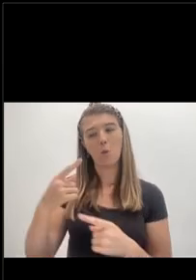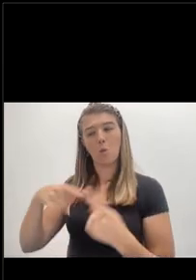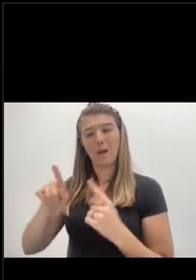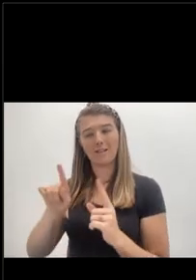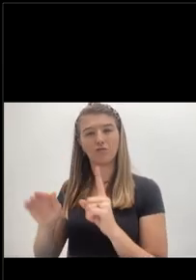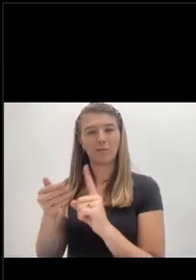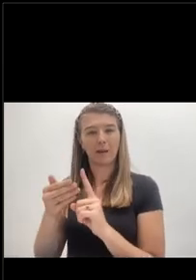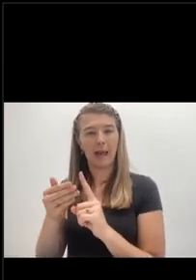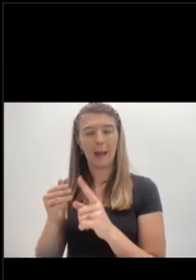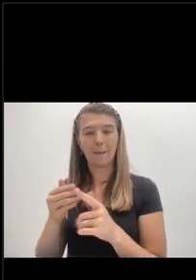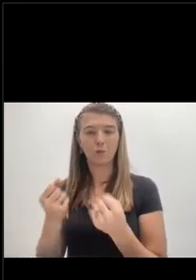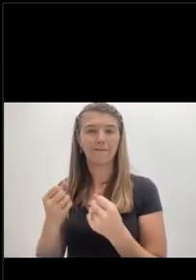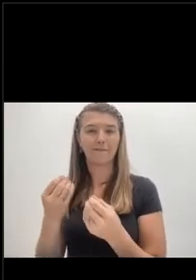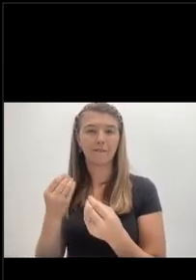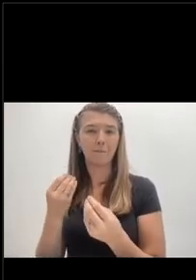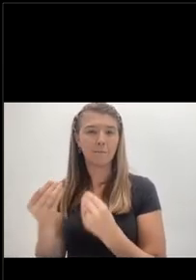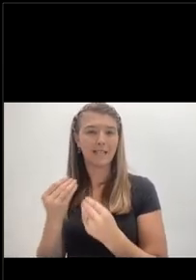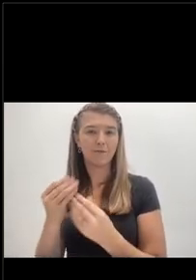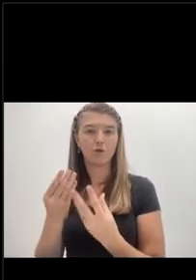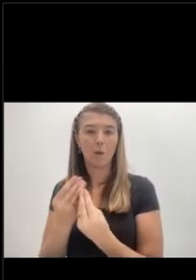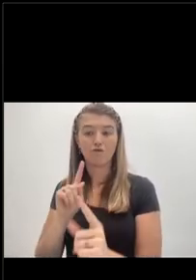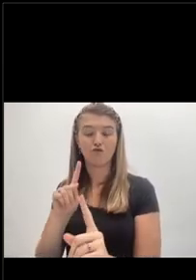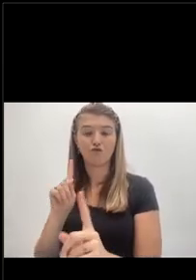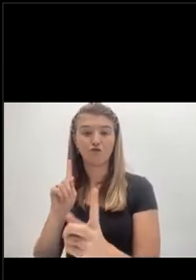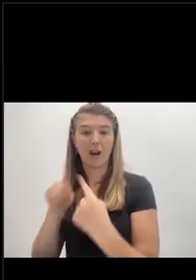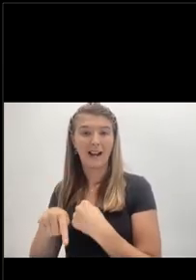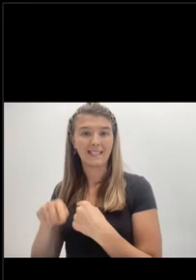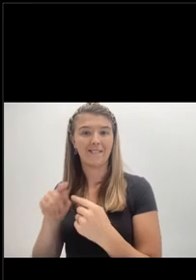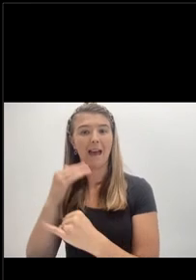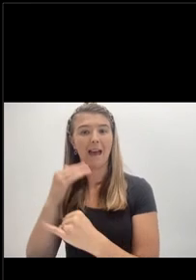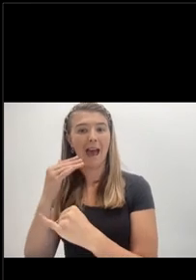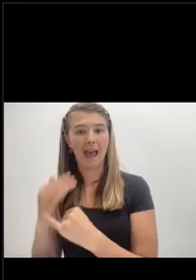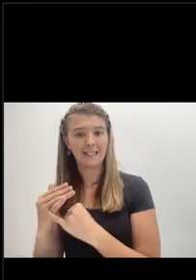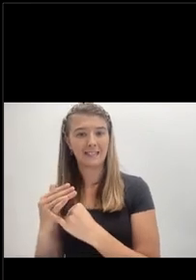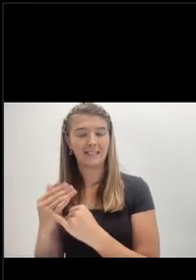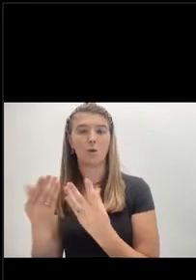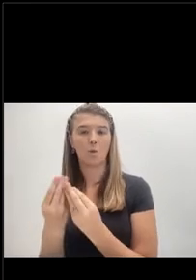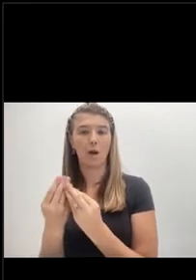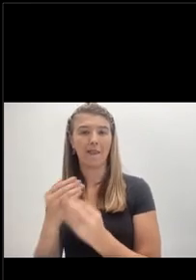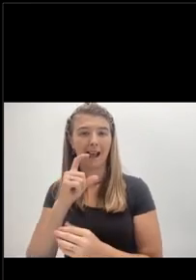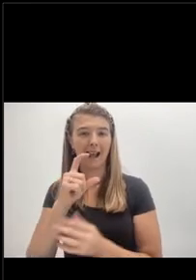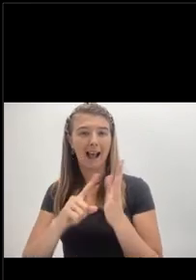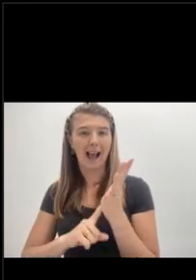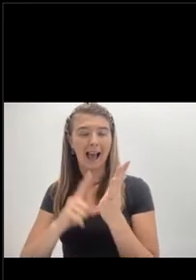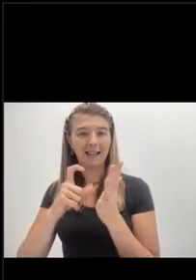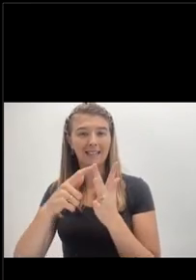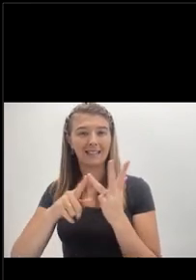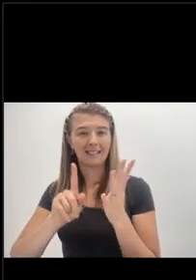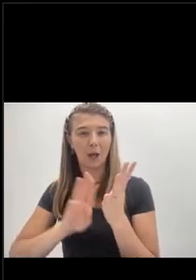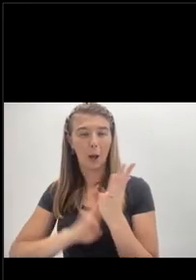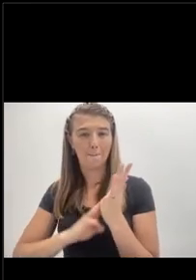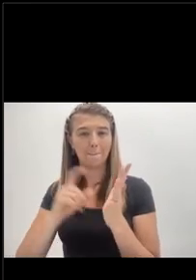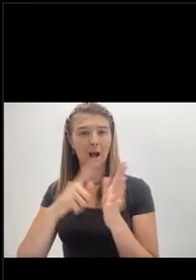material with reactive ends based on a calcium carbonate filler. And we can then